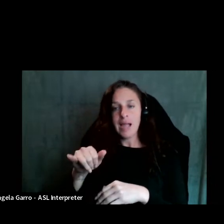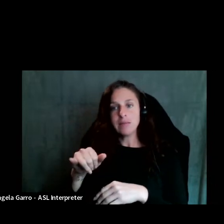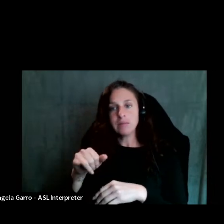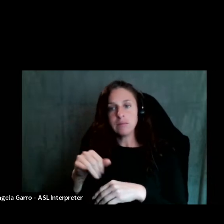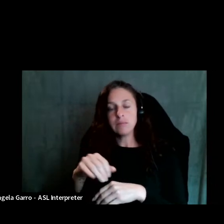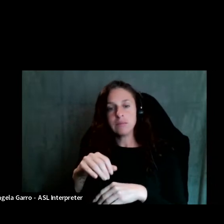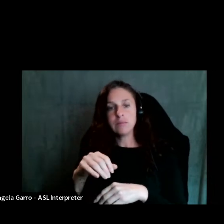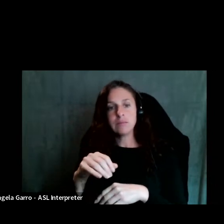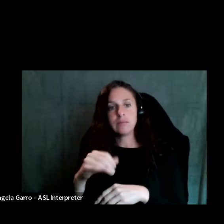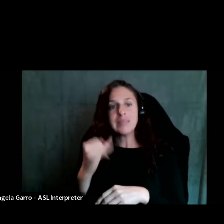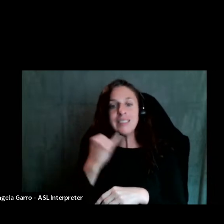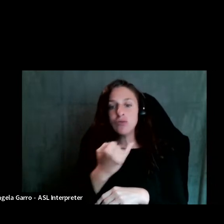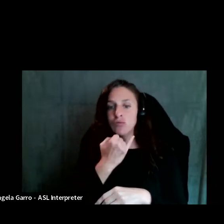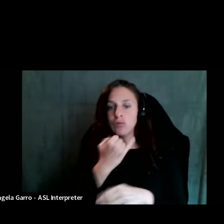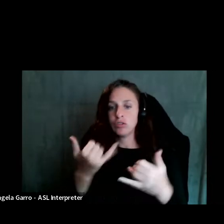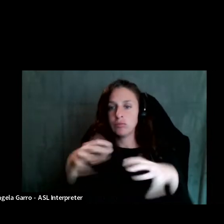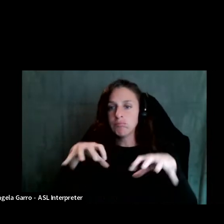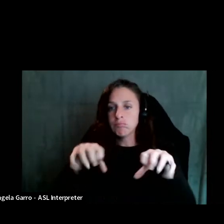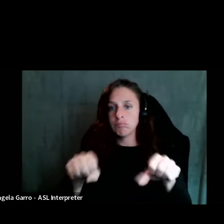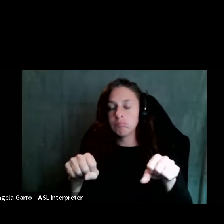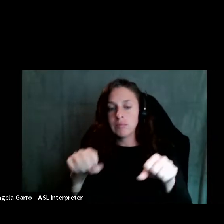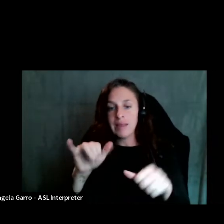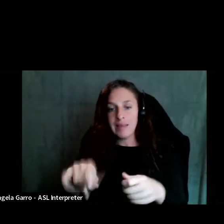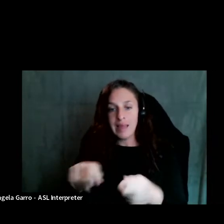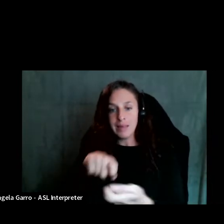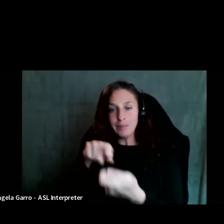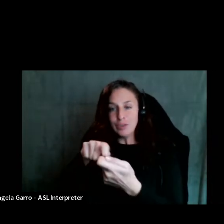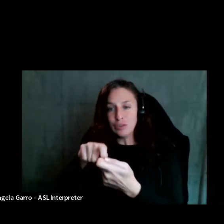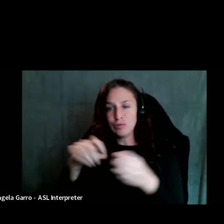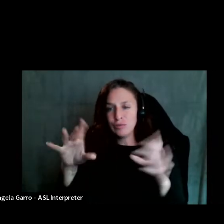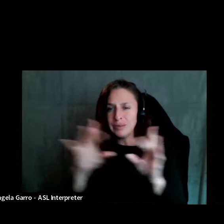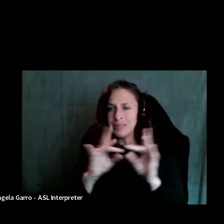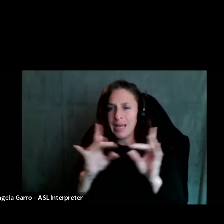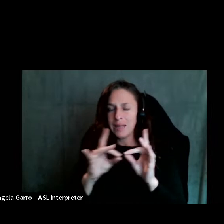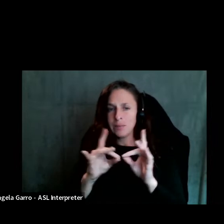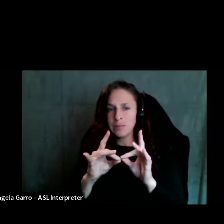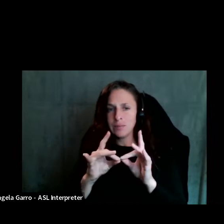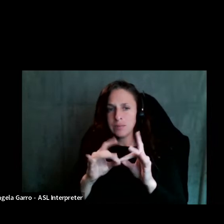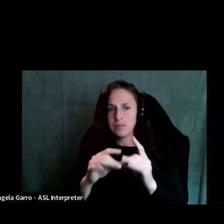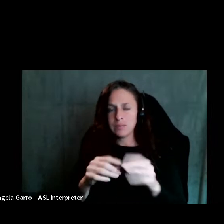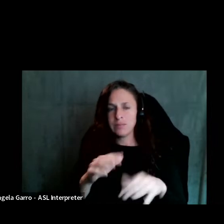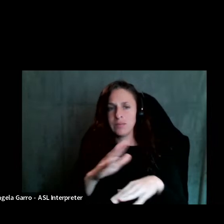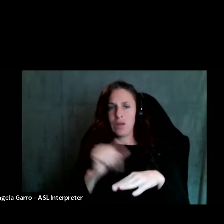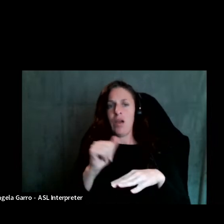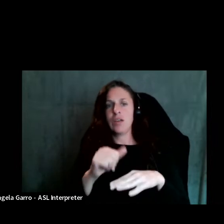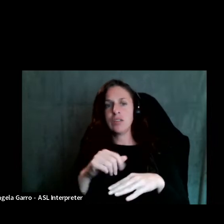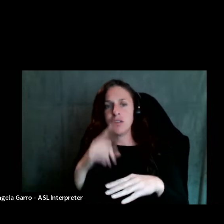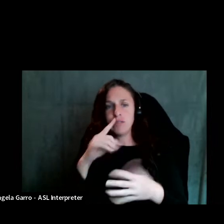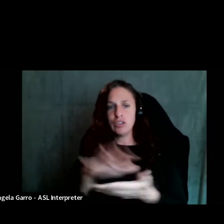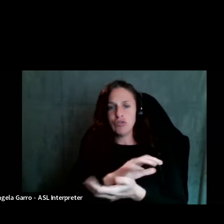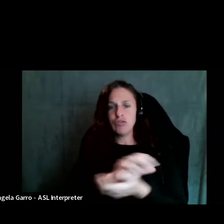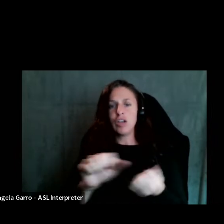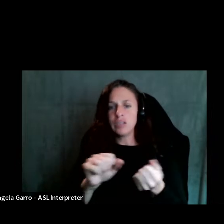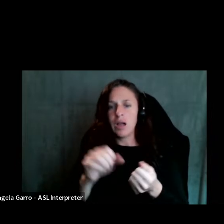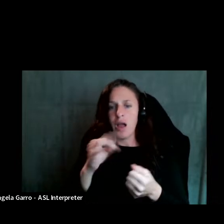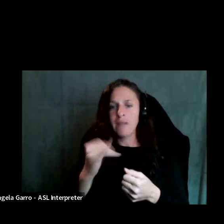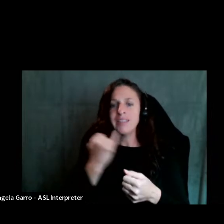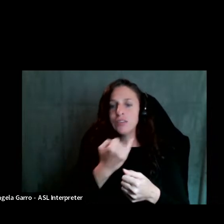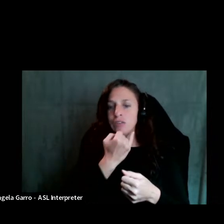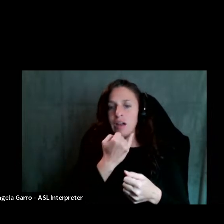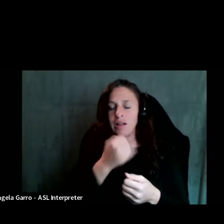So that particular statement calls for the destruction of Israel and the annihilation of the Jewish